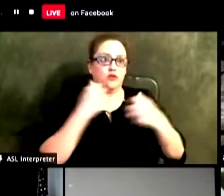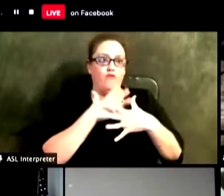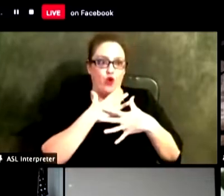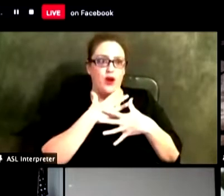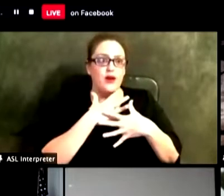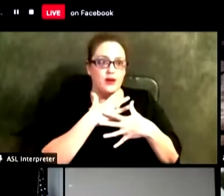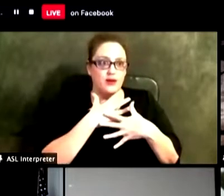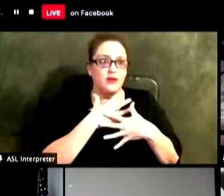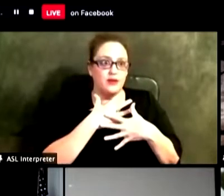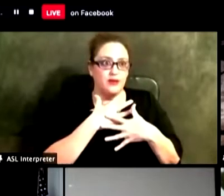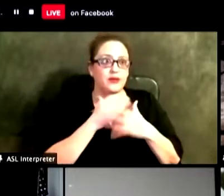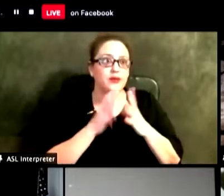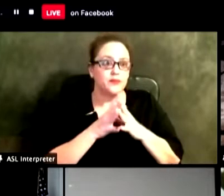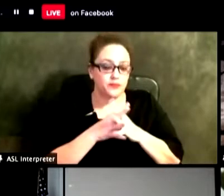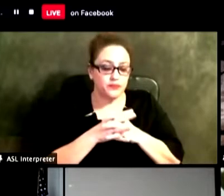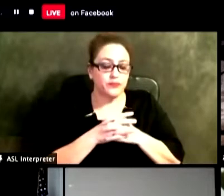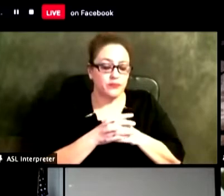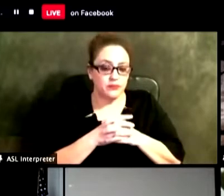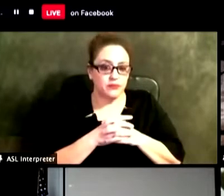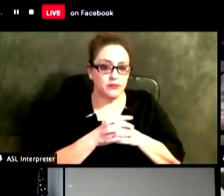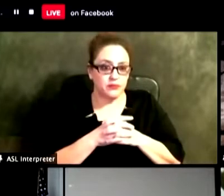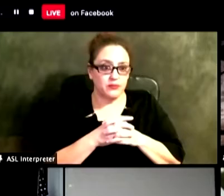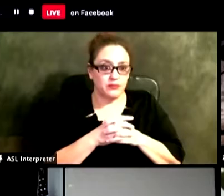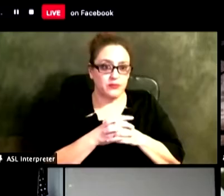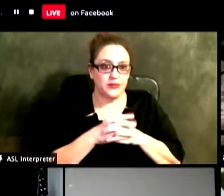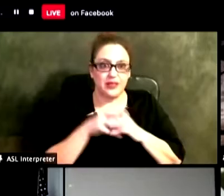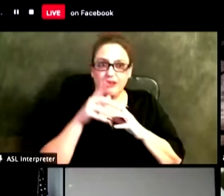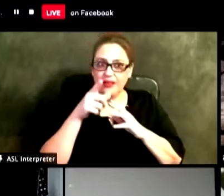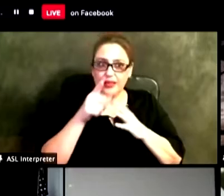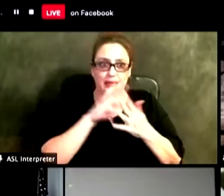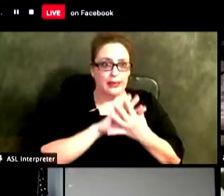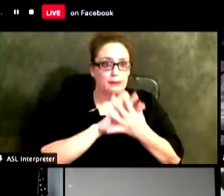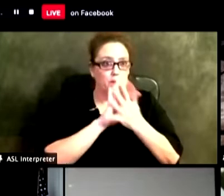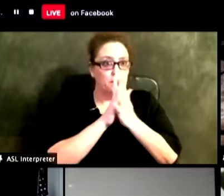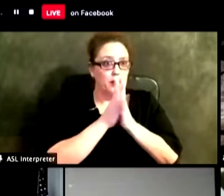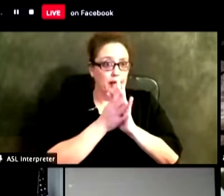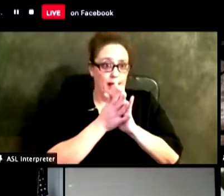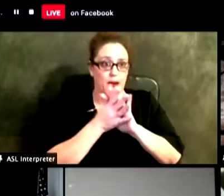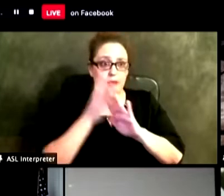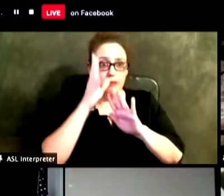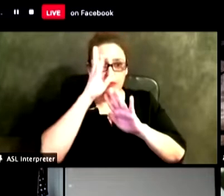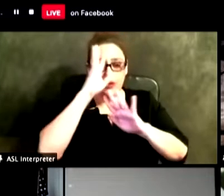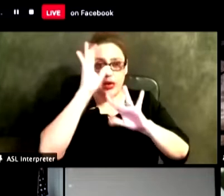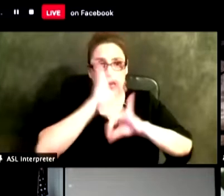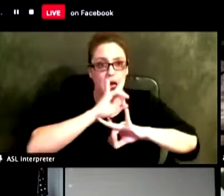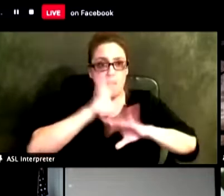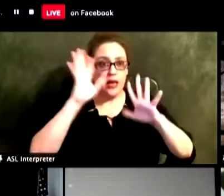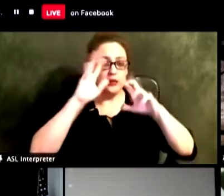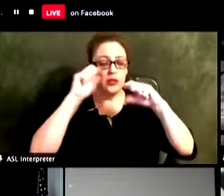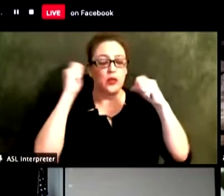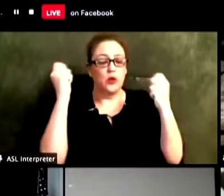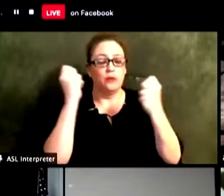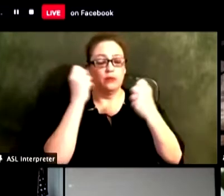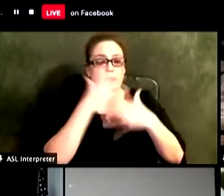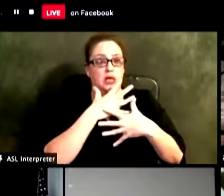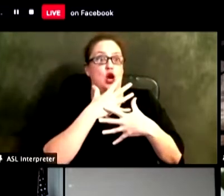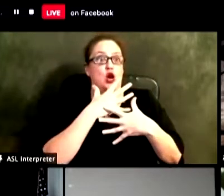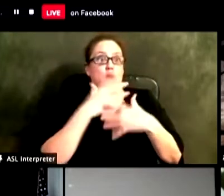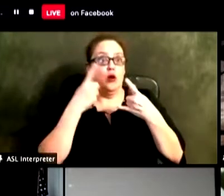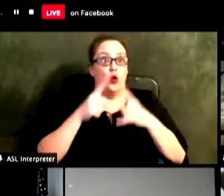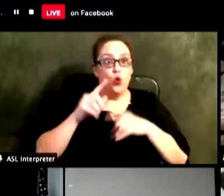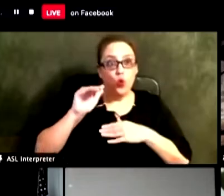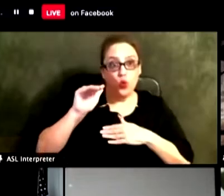which then just turned into just absolute terror when a